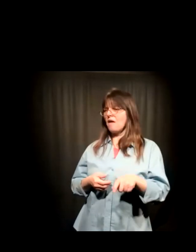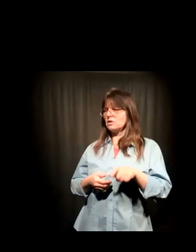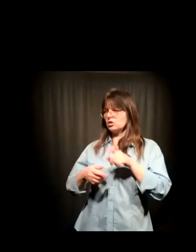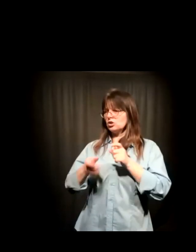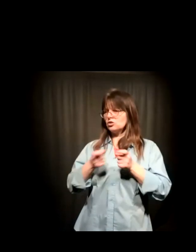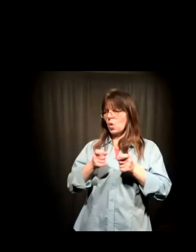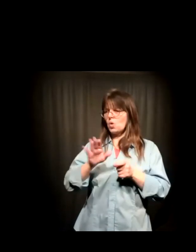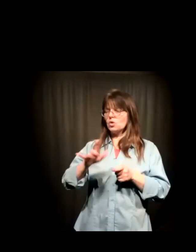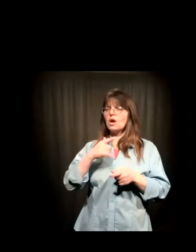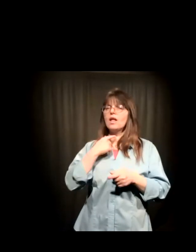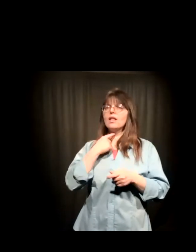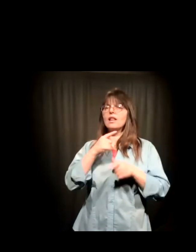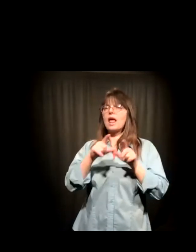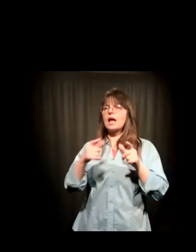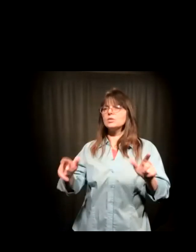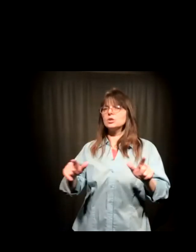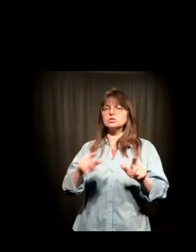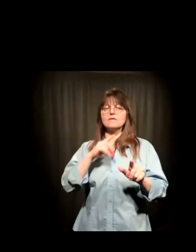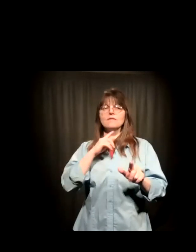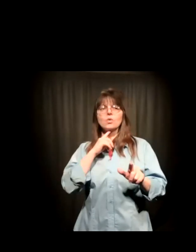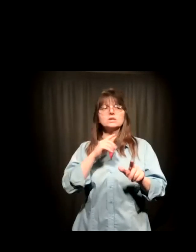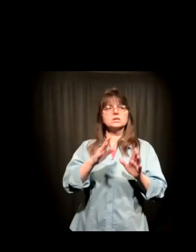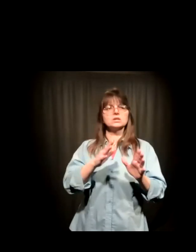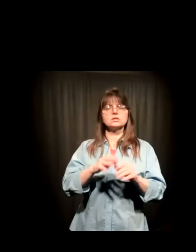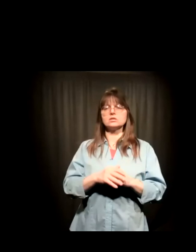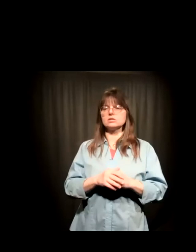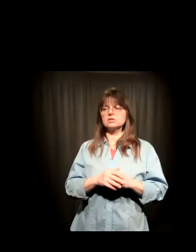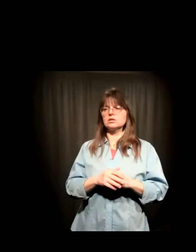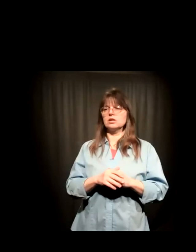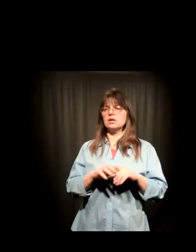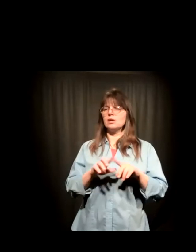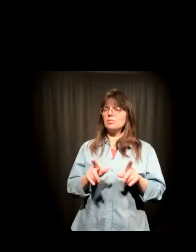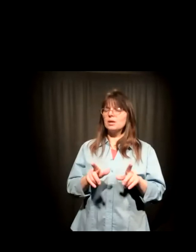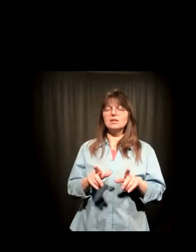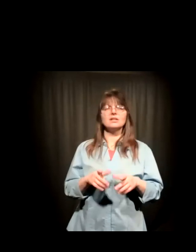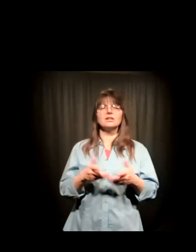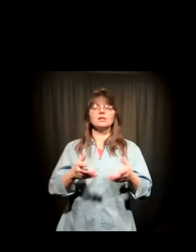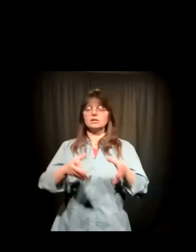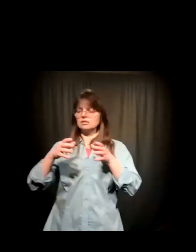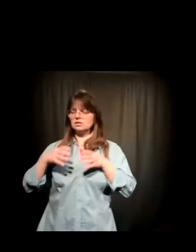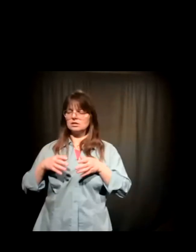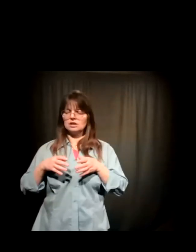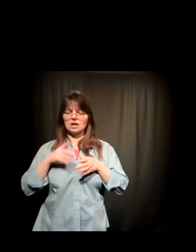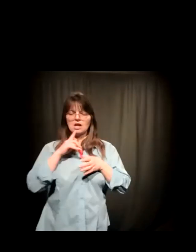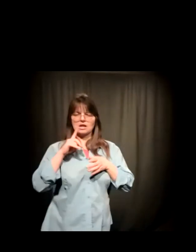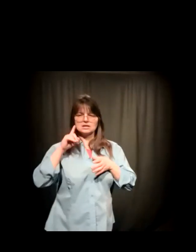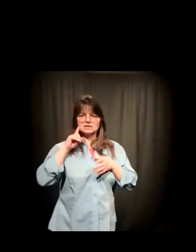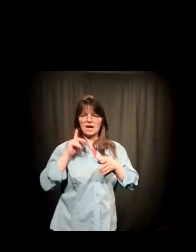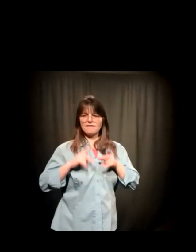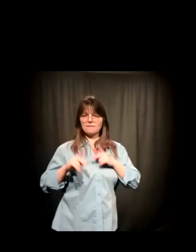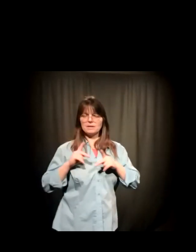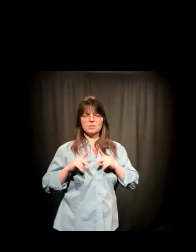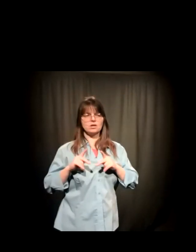love. But deaf people had a different kind of change in mind. There was another idea that had